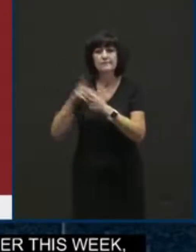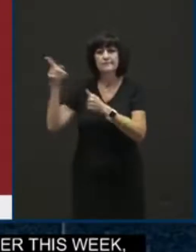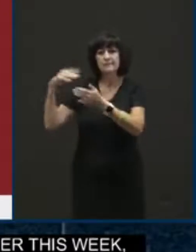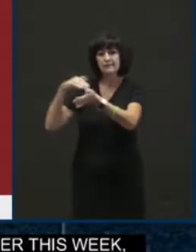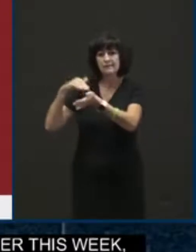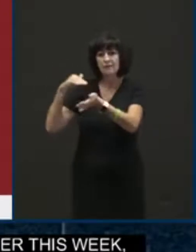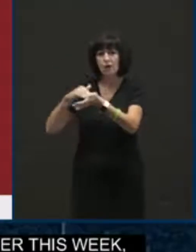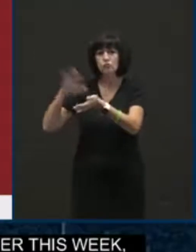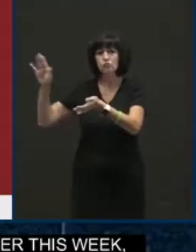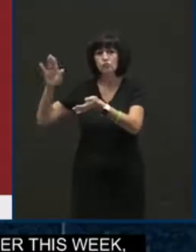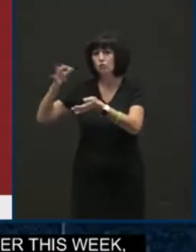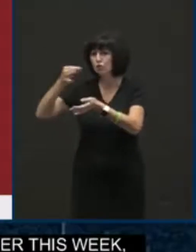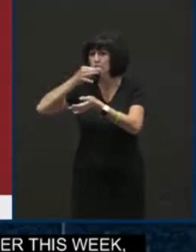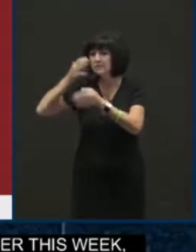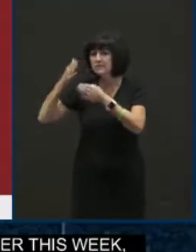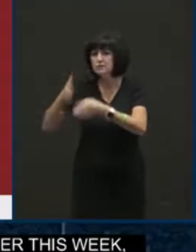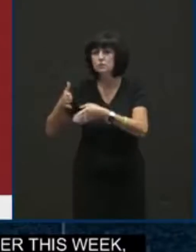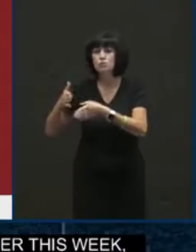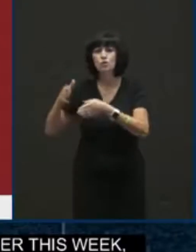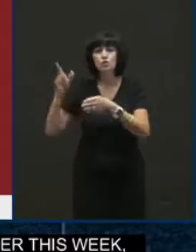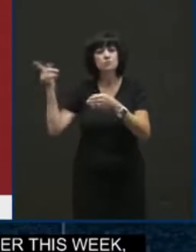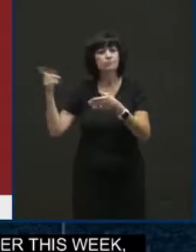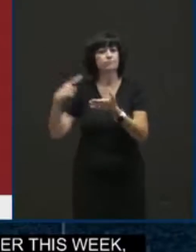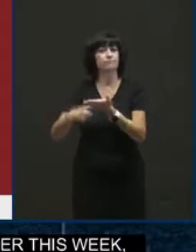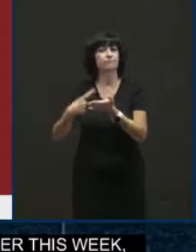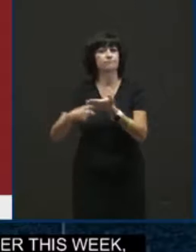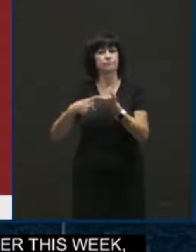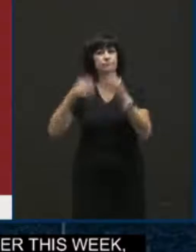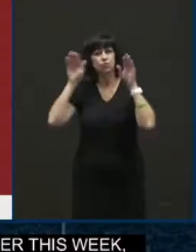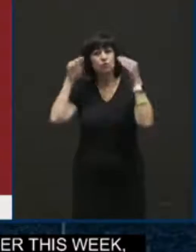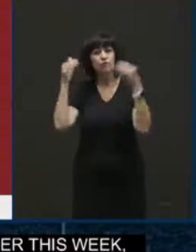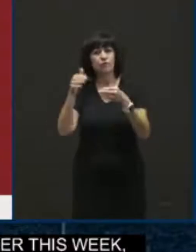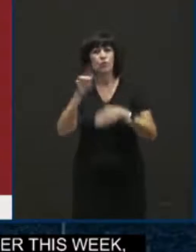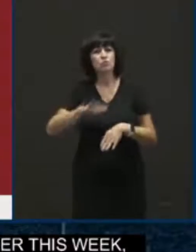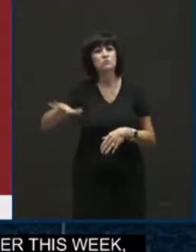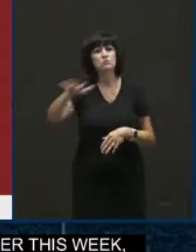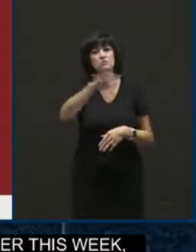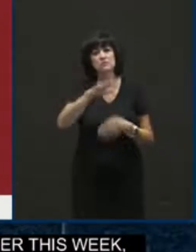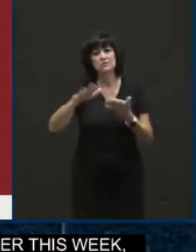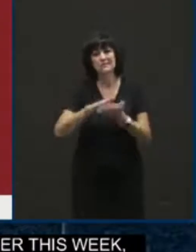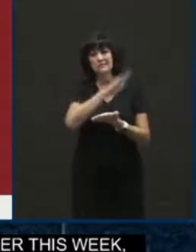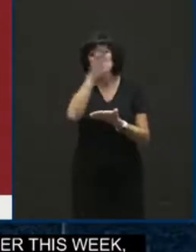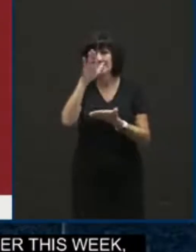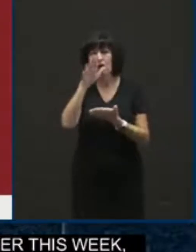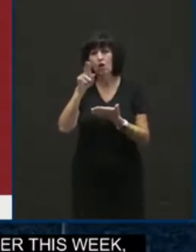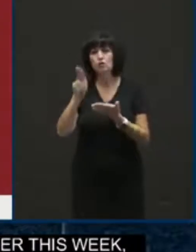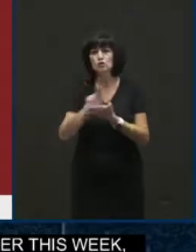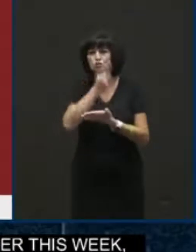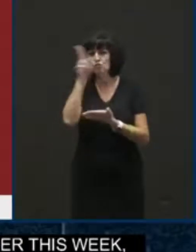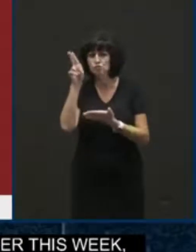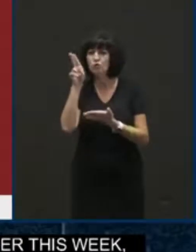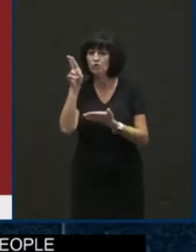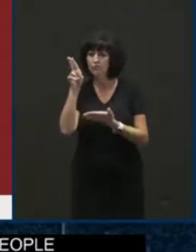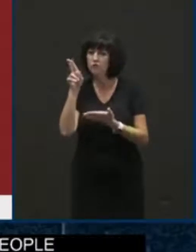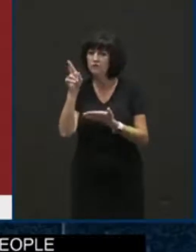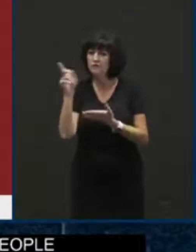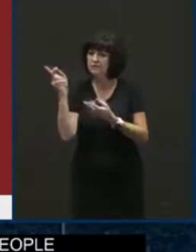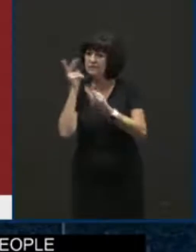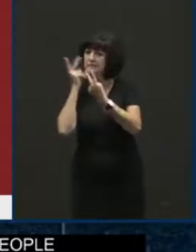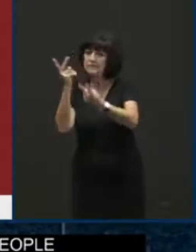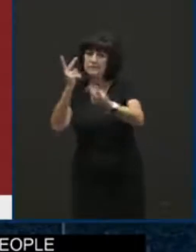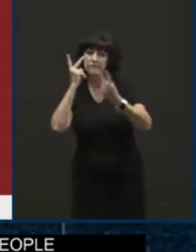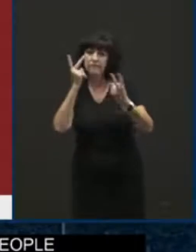House, focus on colleges and universities, visited 10 states to see how